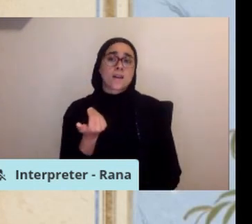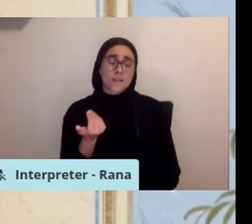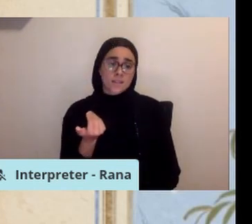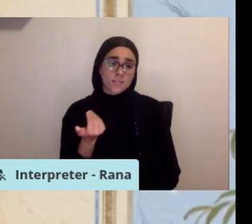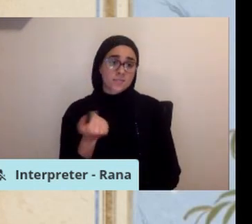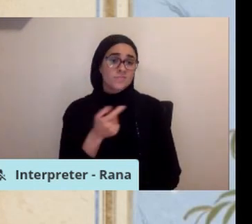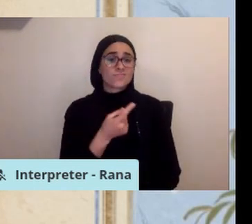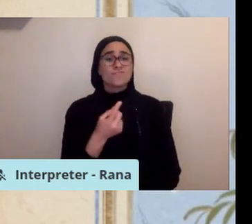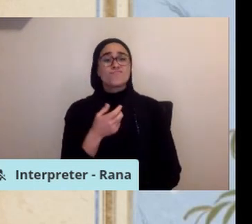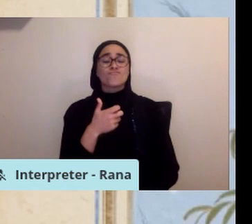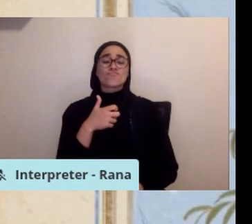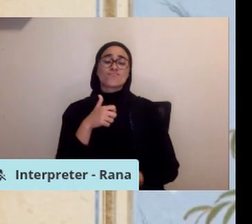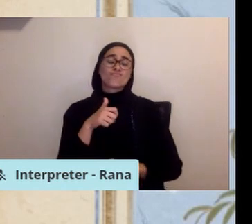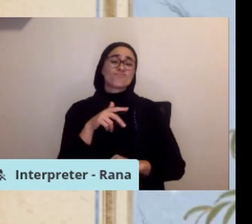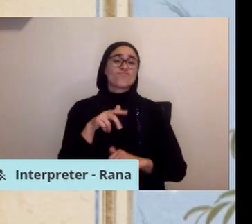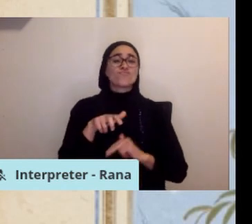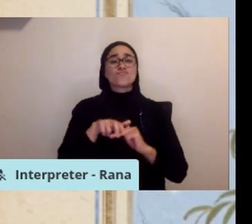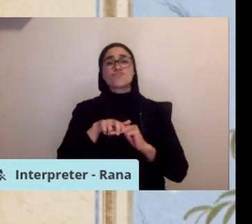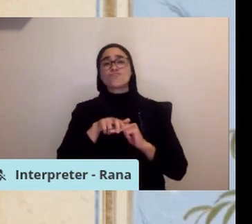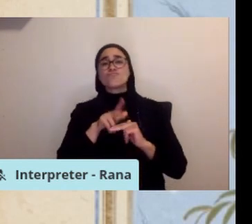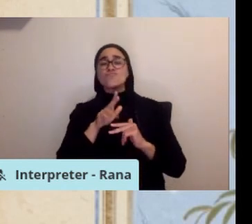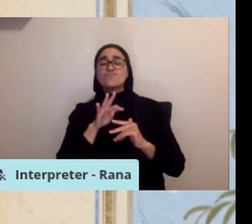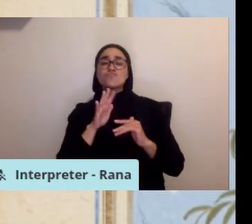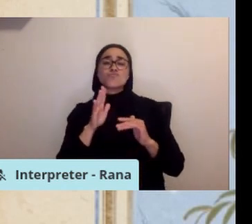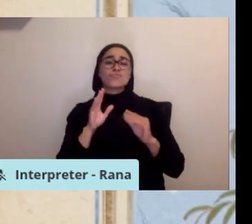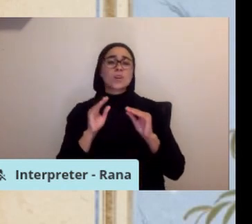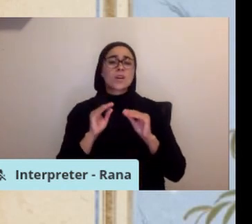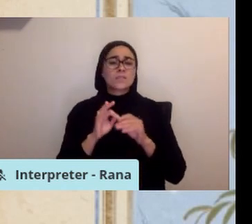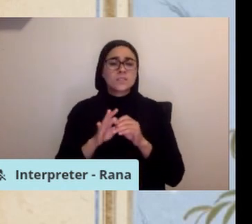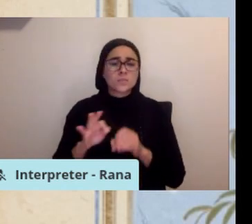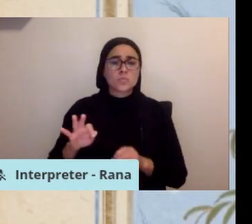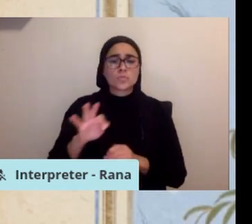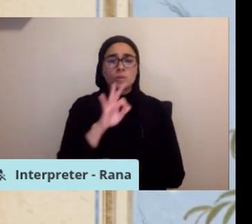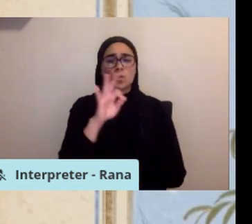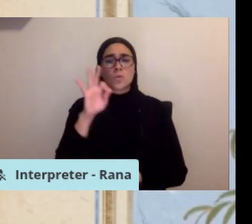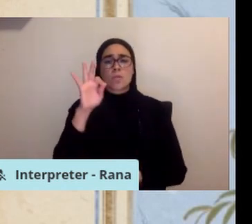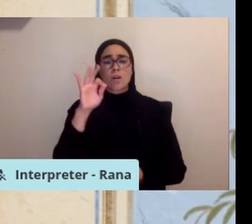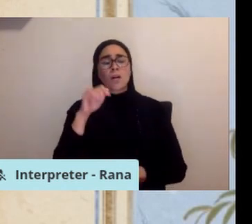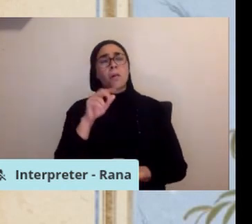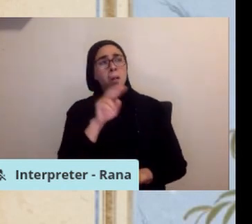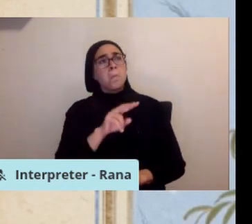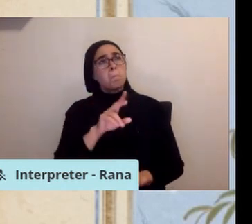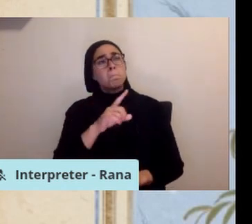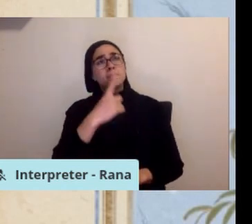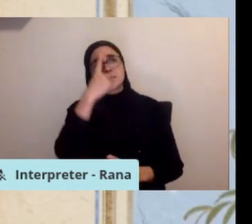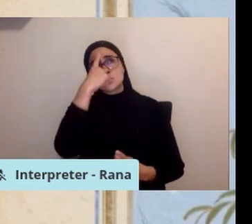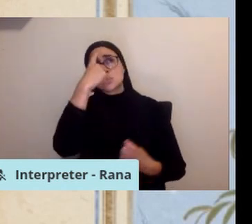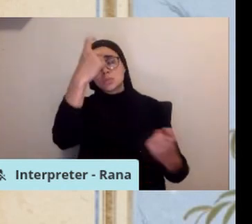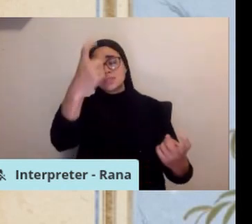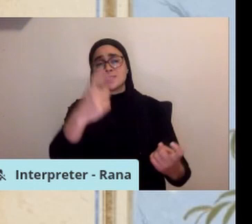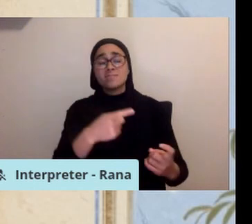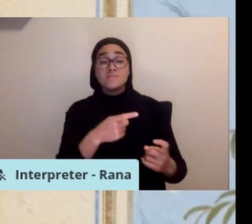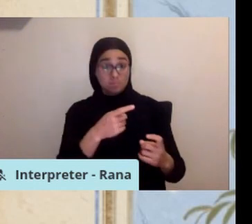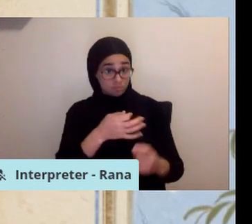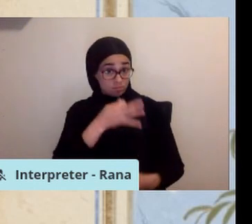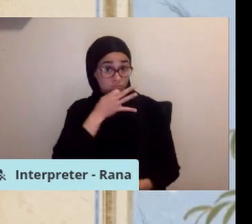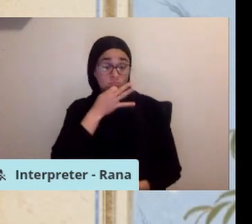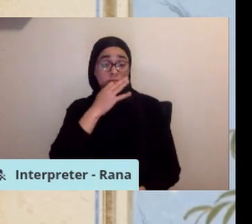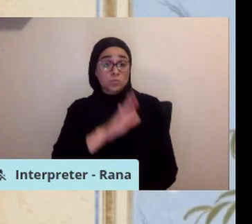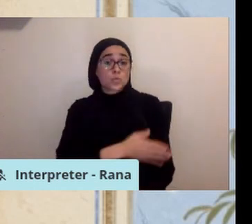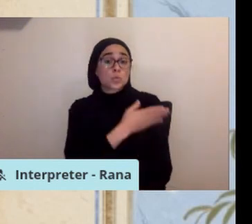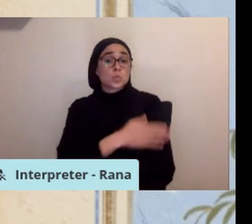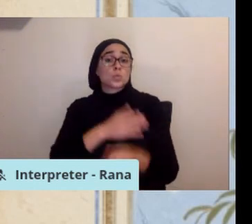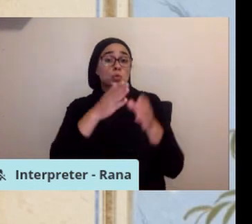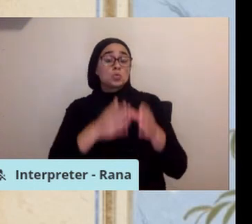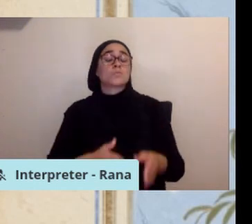laid back, a very spiritual person. I would say he was a dreamer. He was a talented musician. He played the